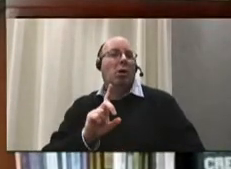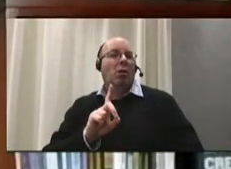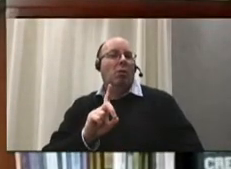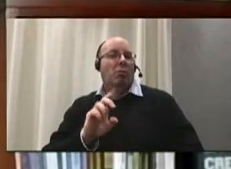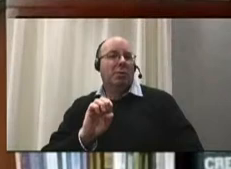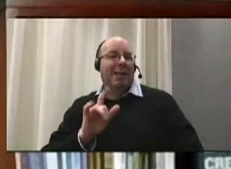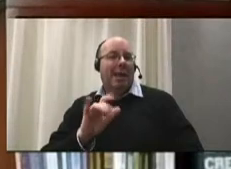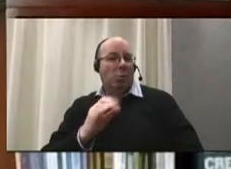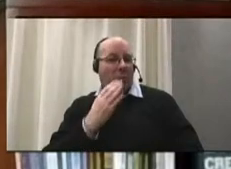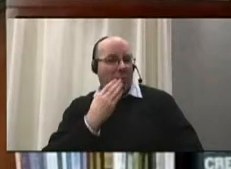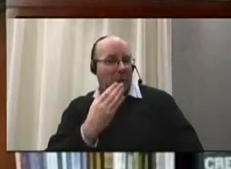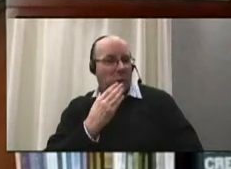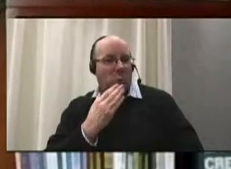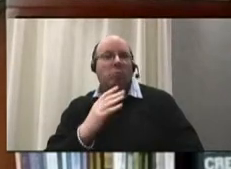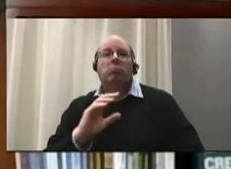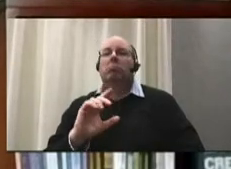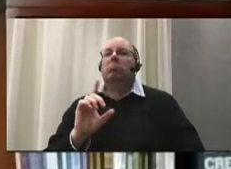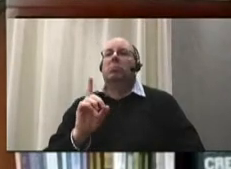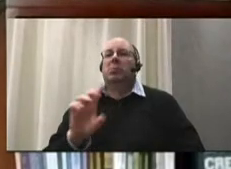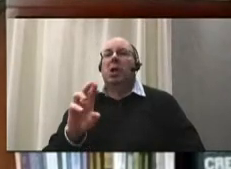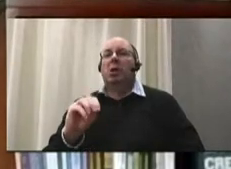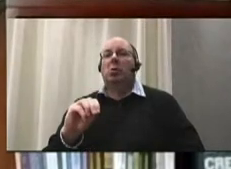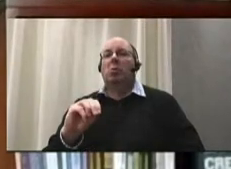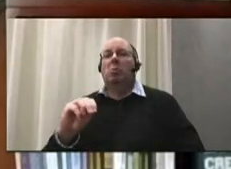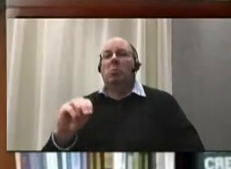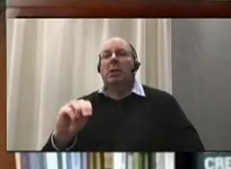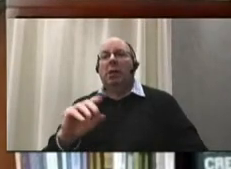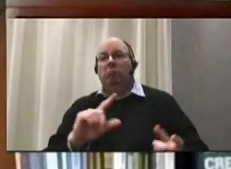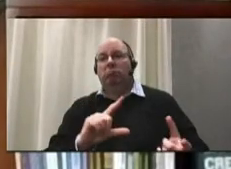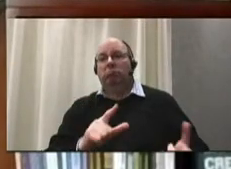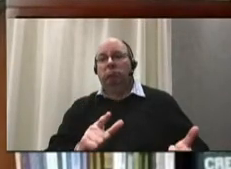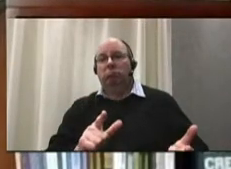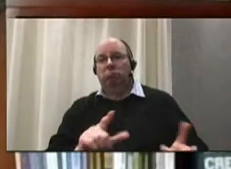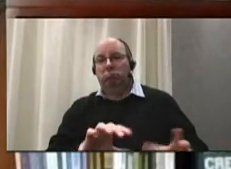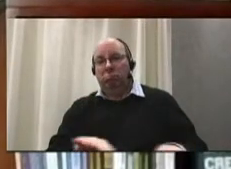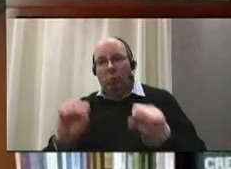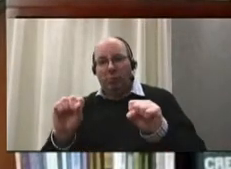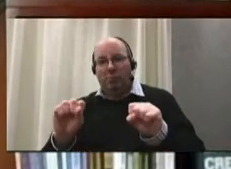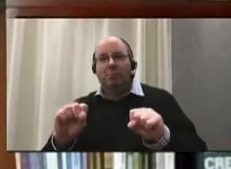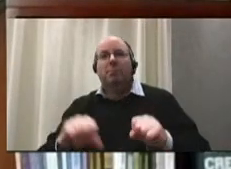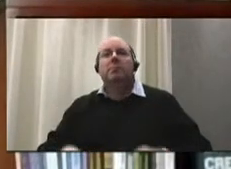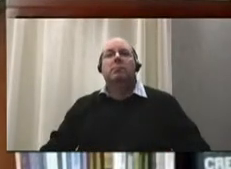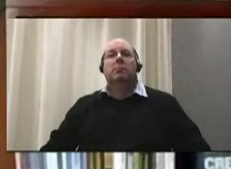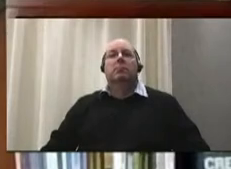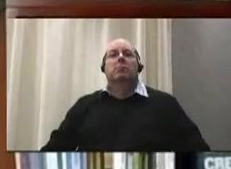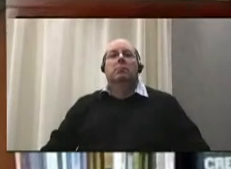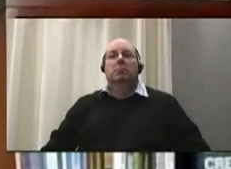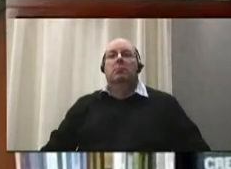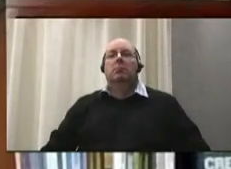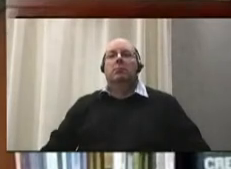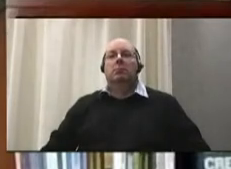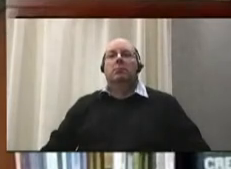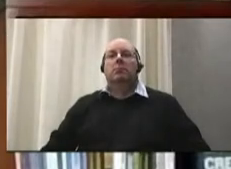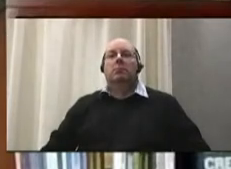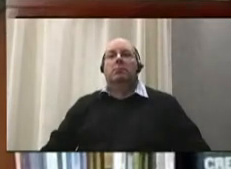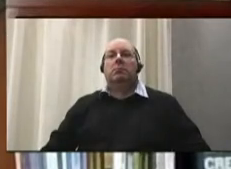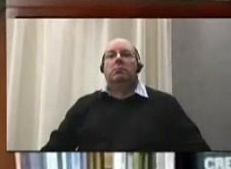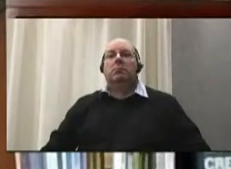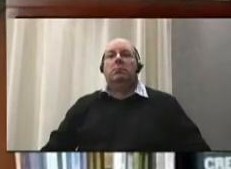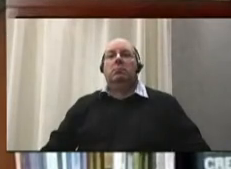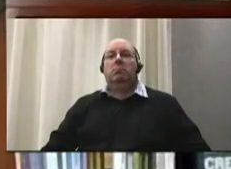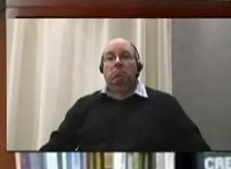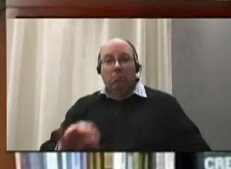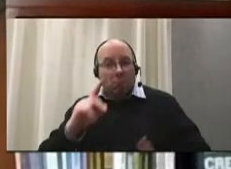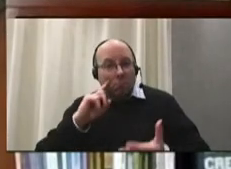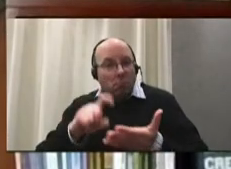something happening within a community that will help a school get ahead of a situation, I'm going to ask our community members to report it. It's much harder to